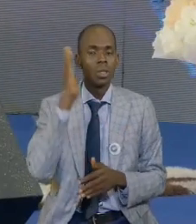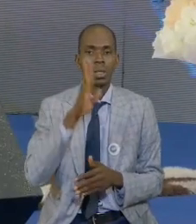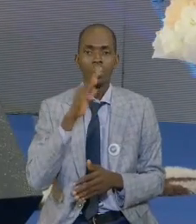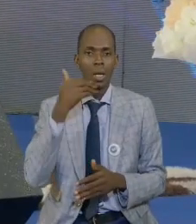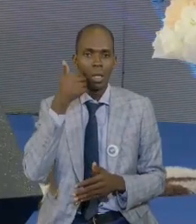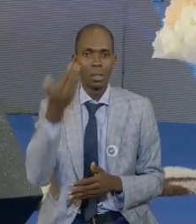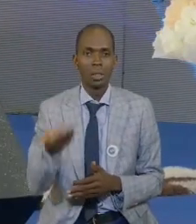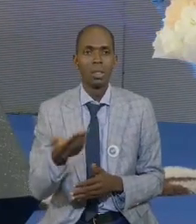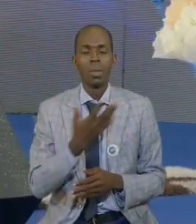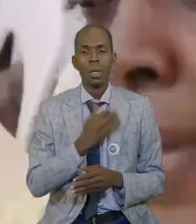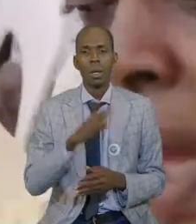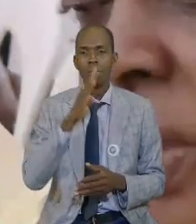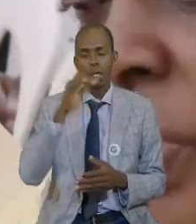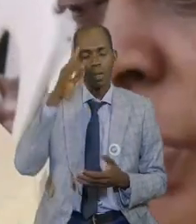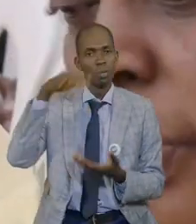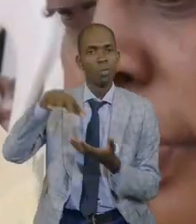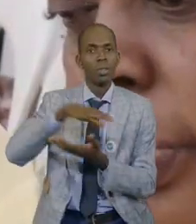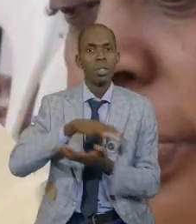and confounded